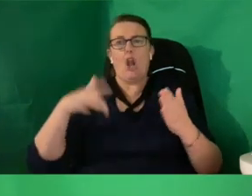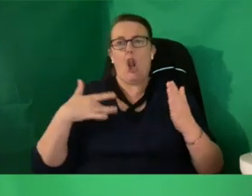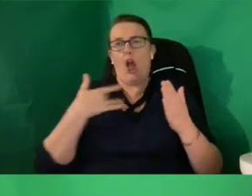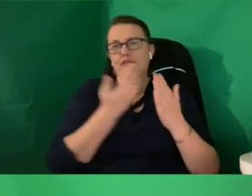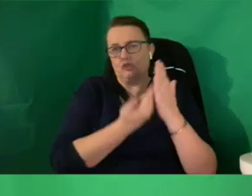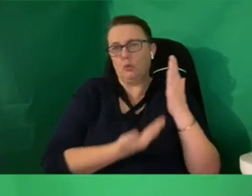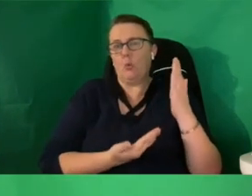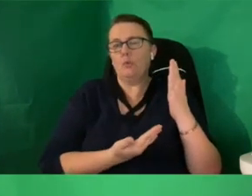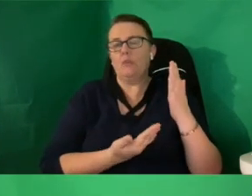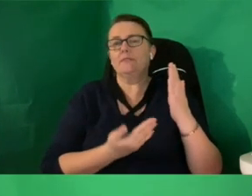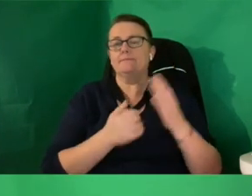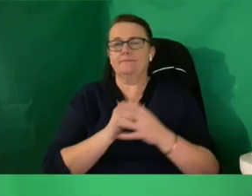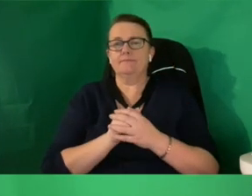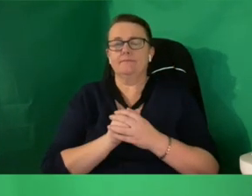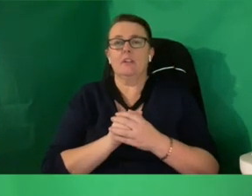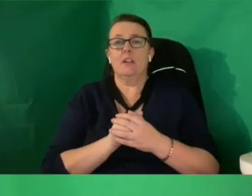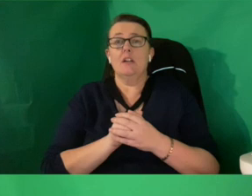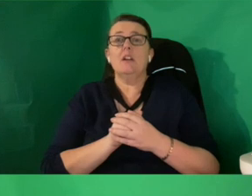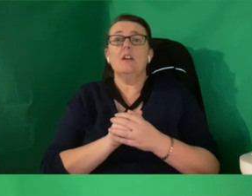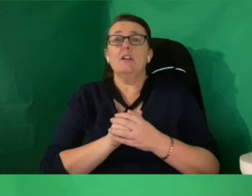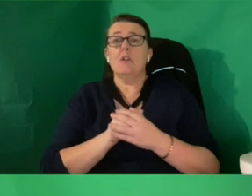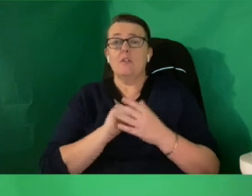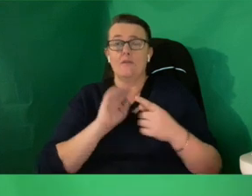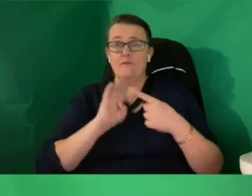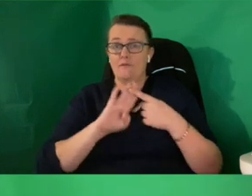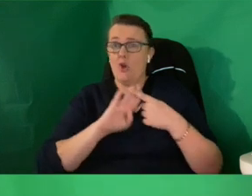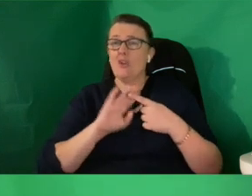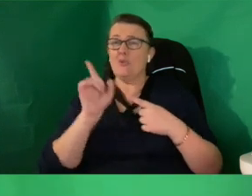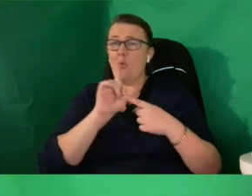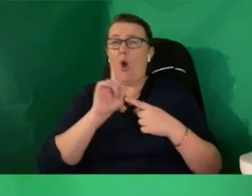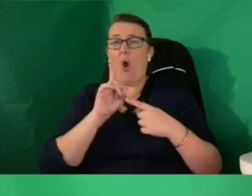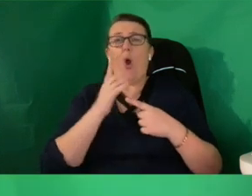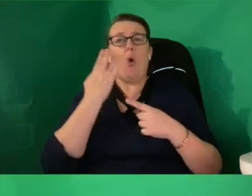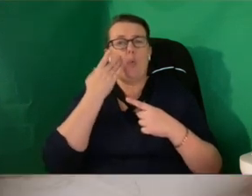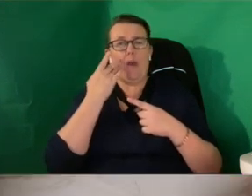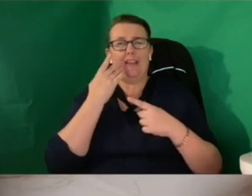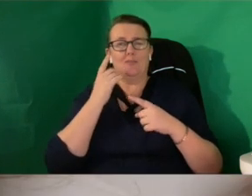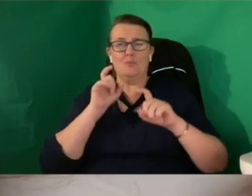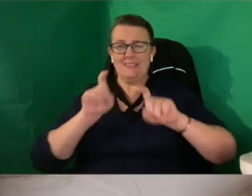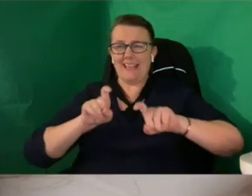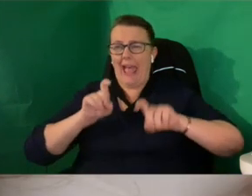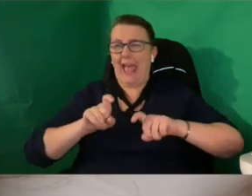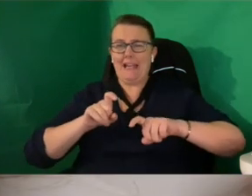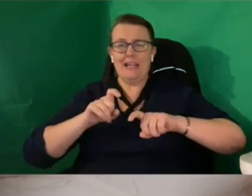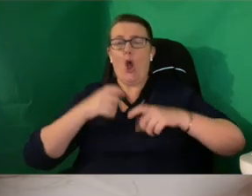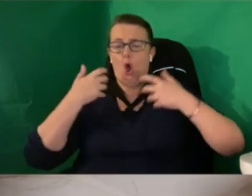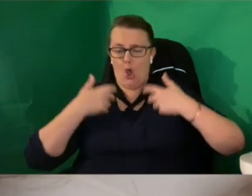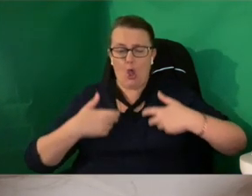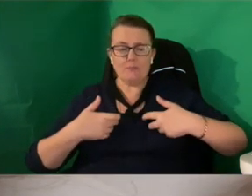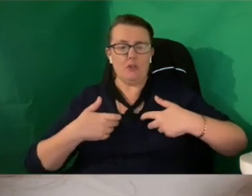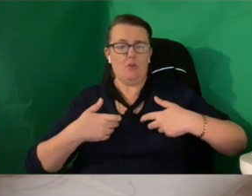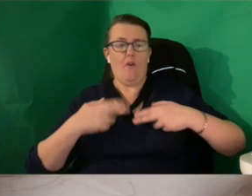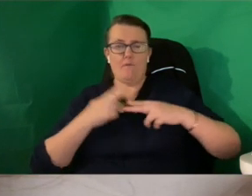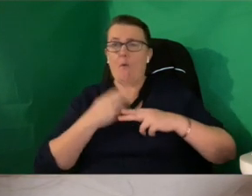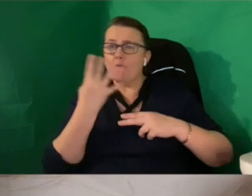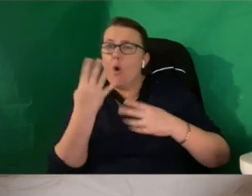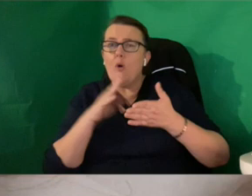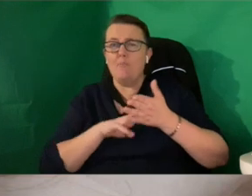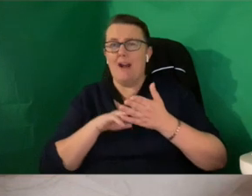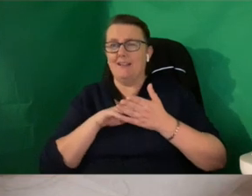on the growth and development of my daughter. The first one was when we were in the hospital and my daughter